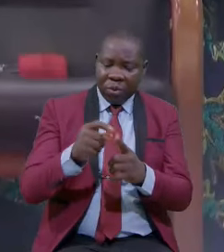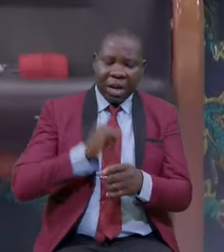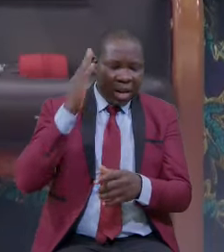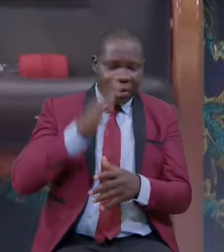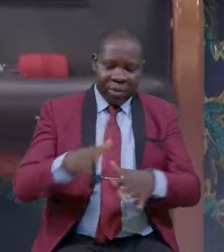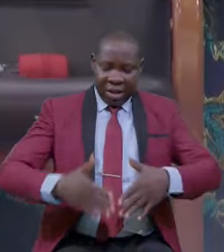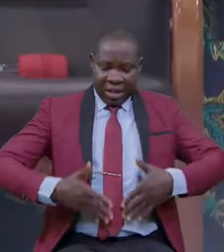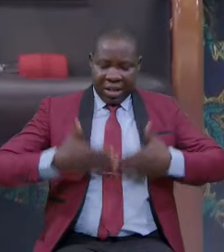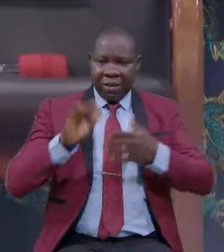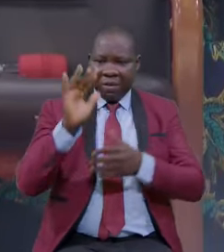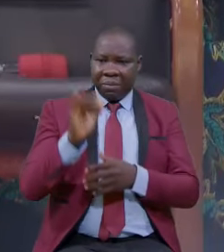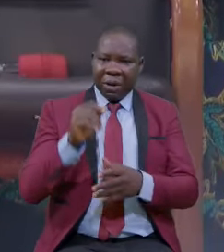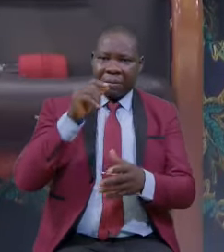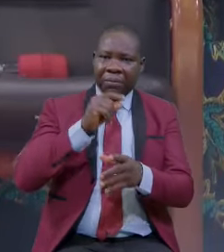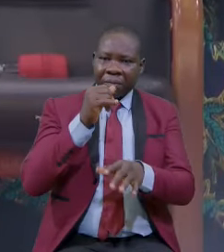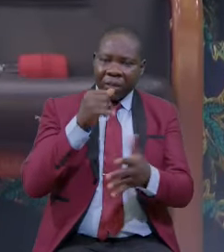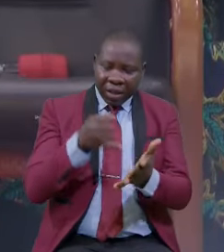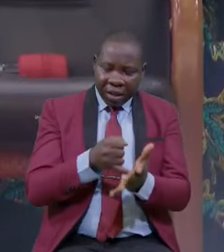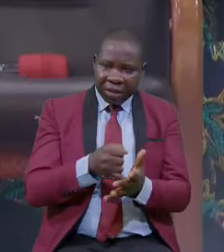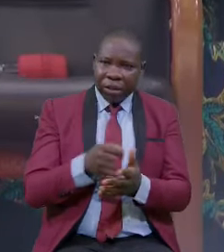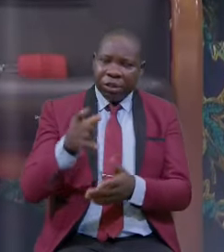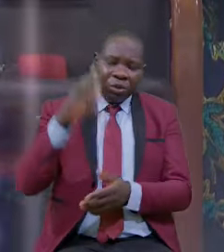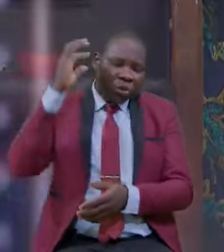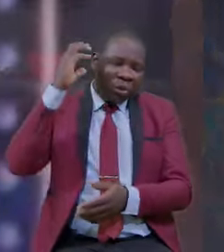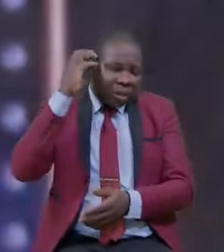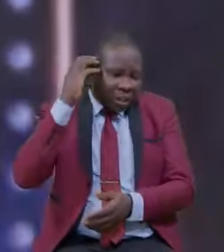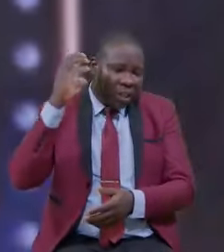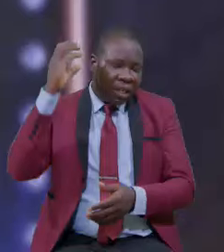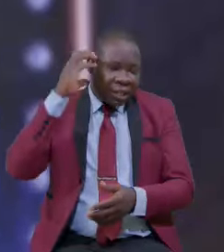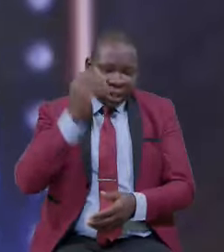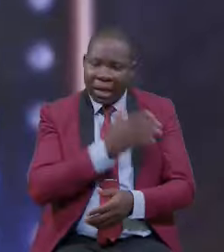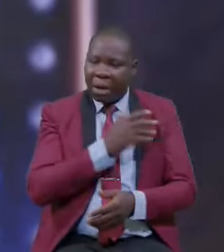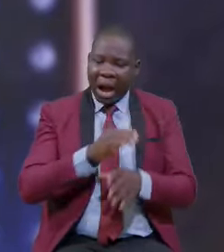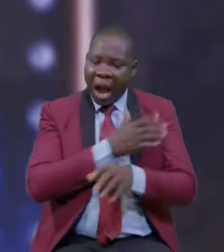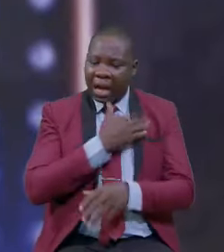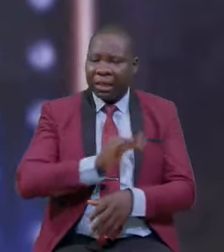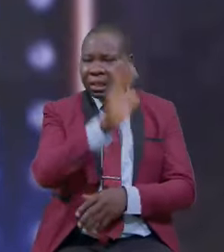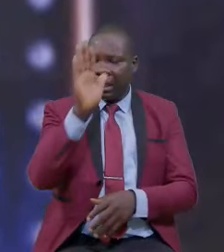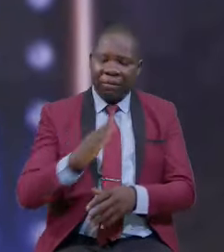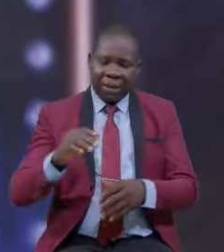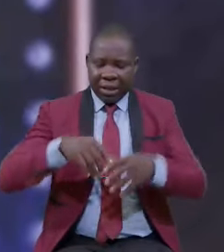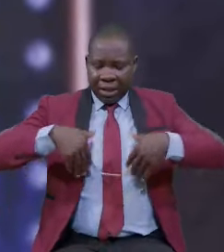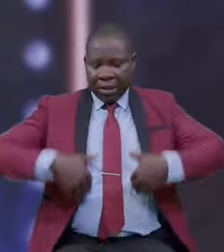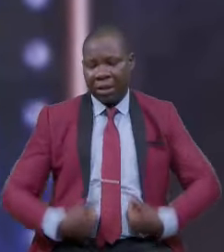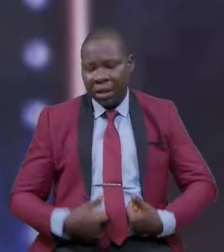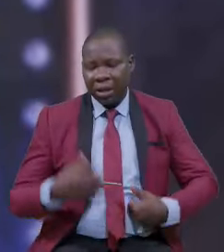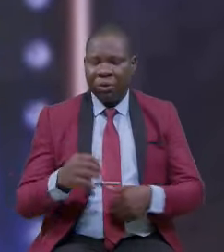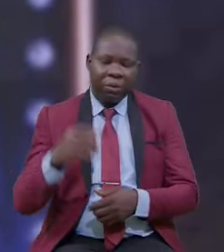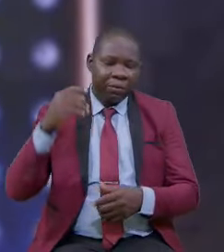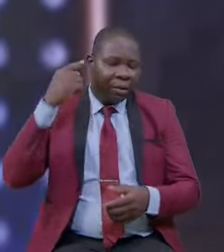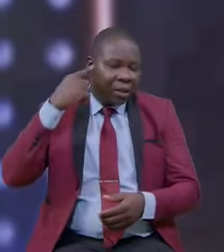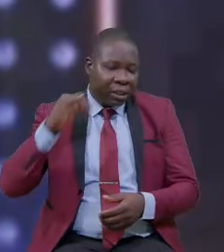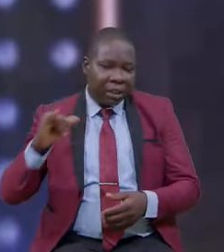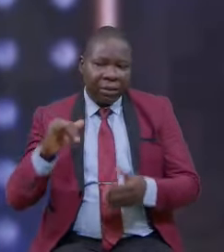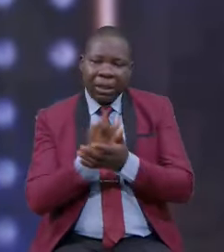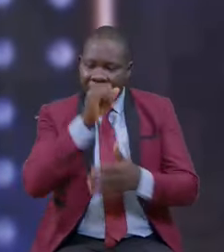you hearken, you hear and hear, and you are never tired of hearing. That's what it means. Search the scriptures. It